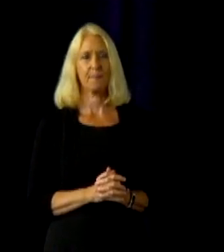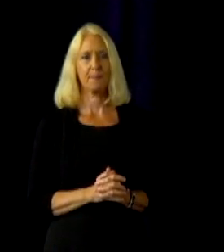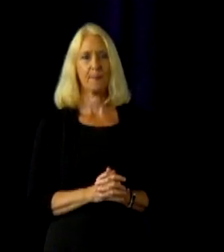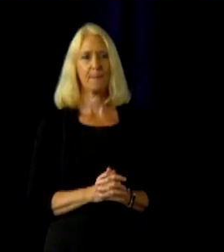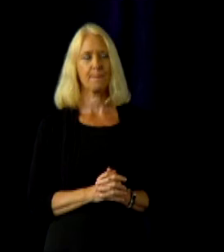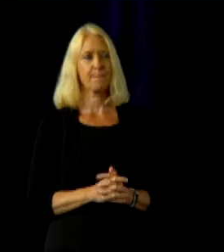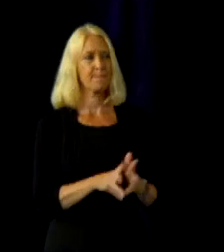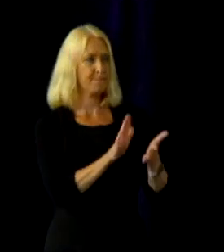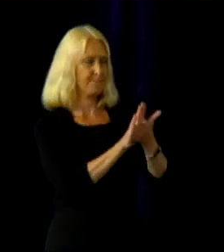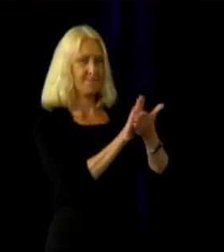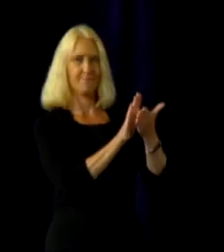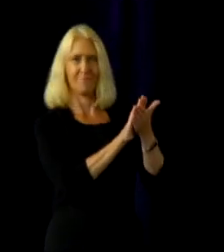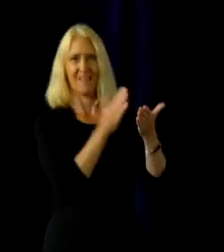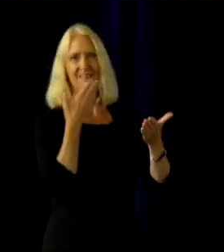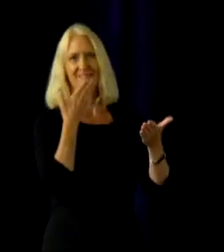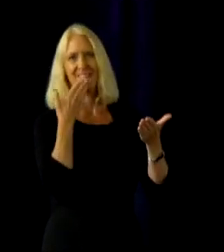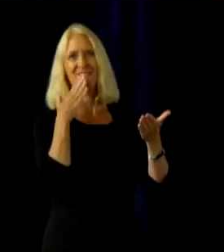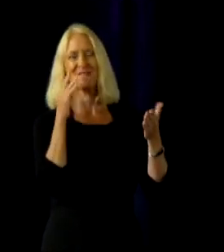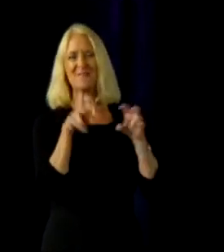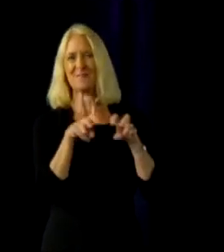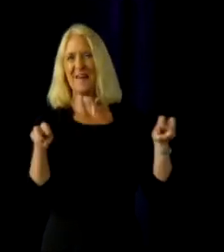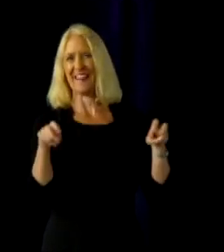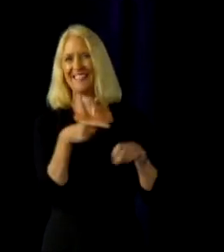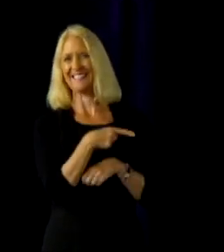Let's give our panelists another round of applause.